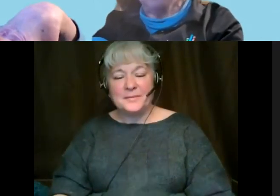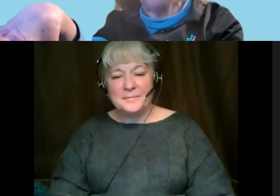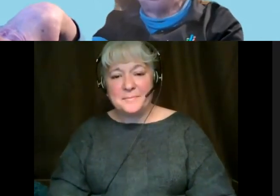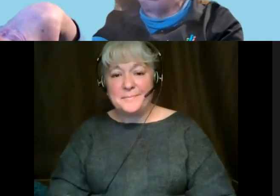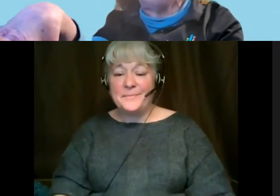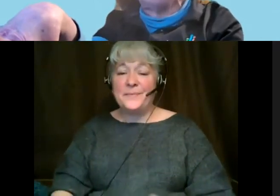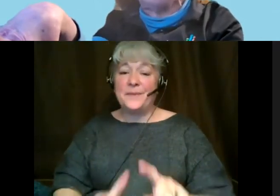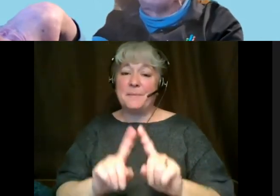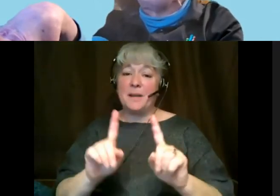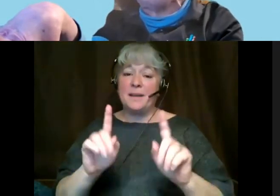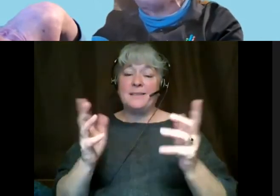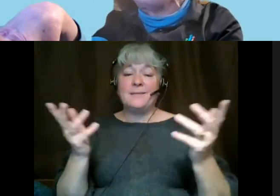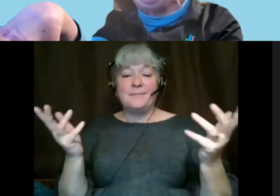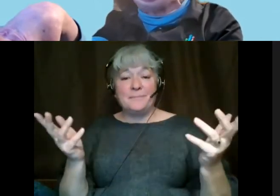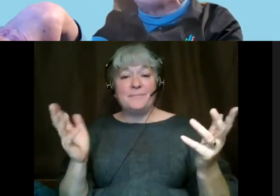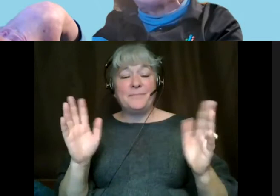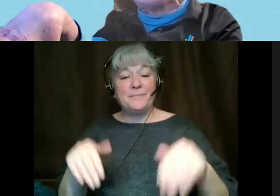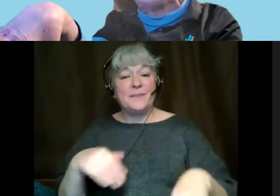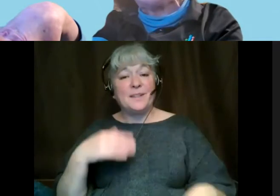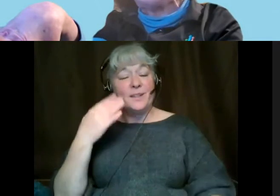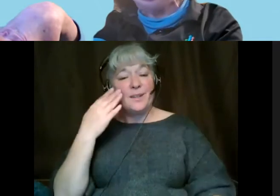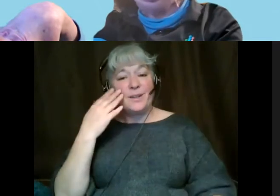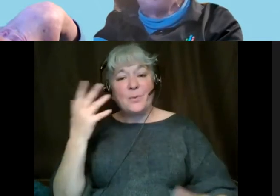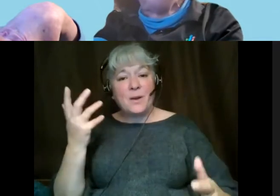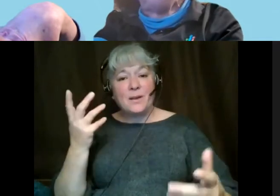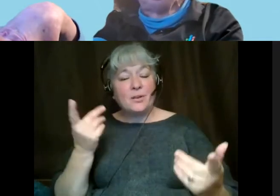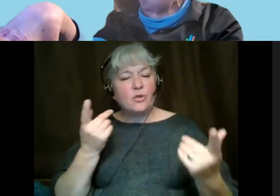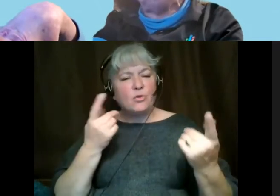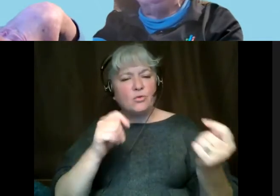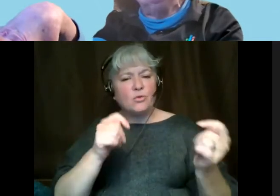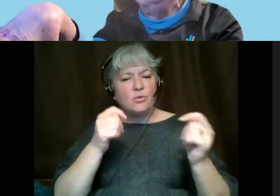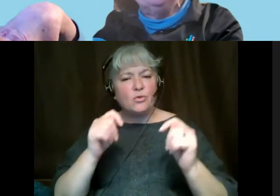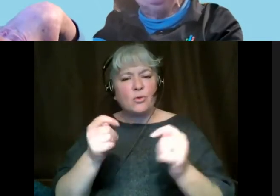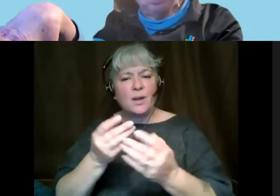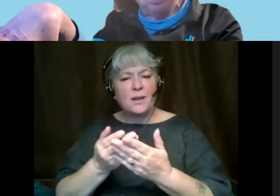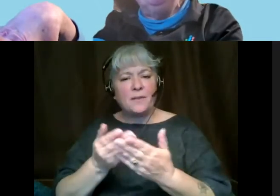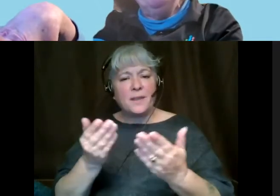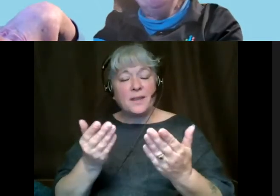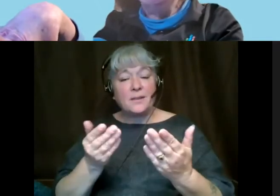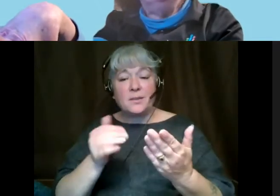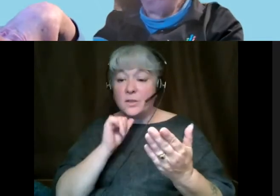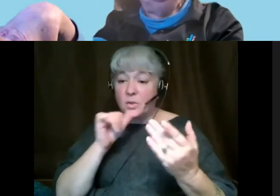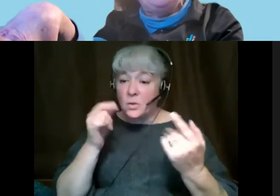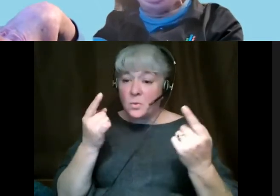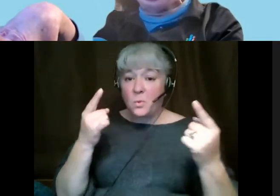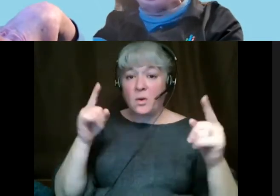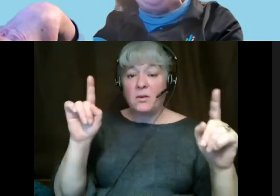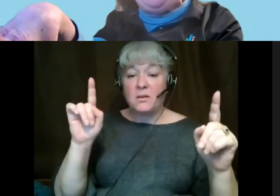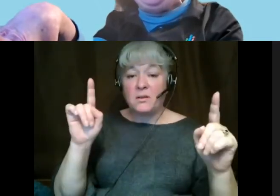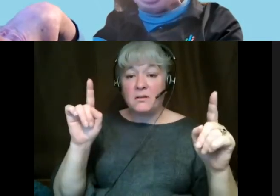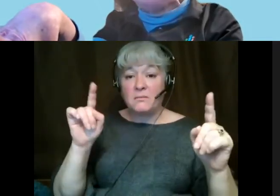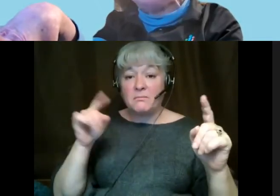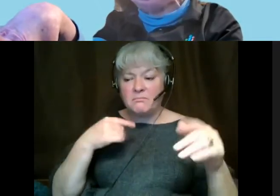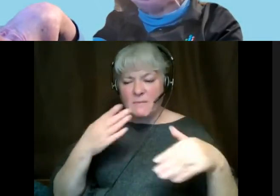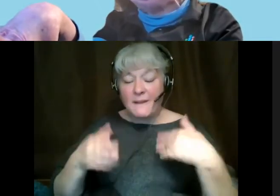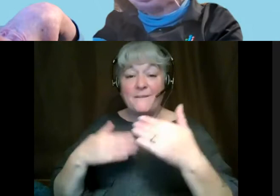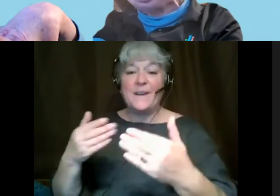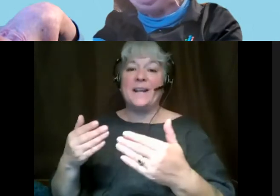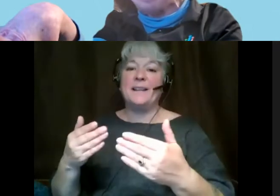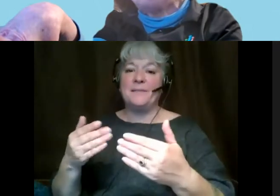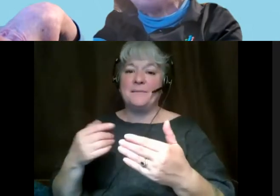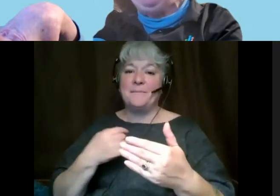but you know, you try things that don't work. Finally, I had